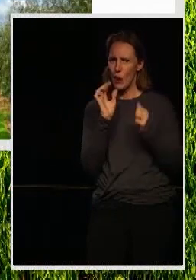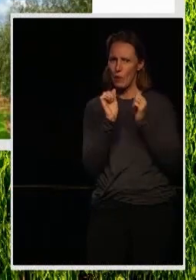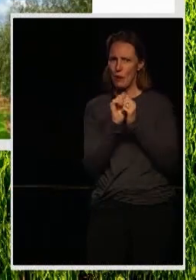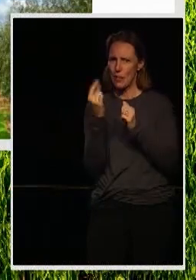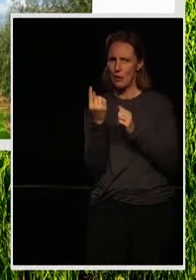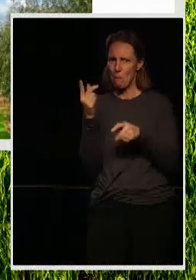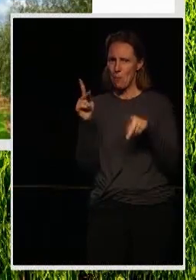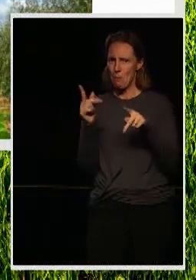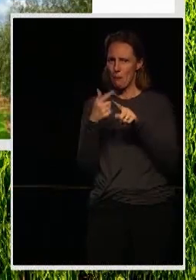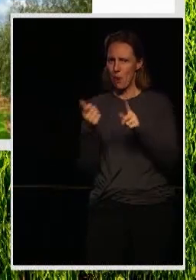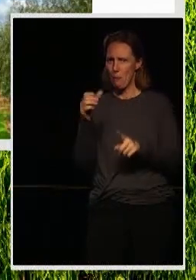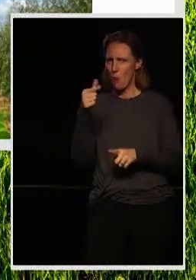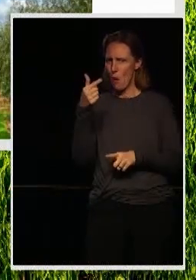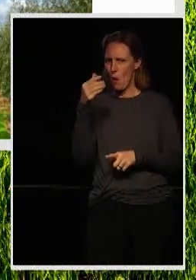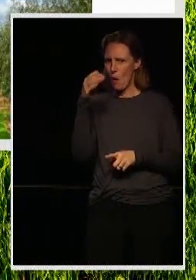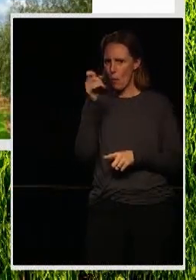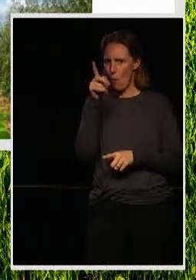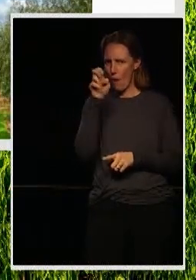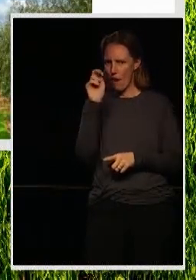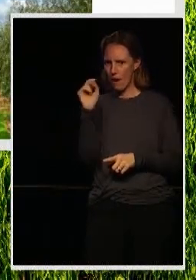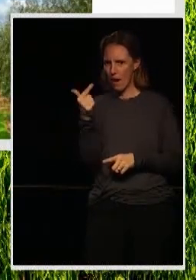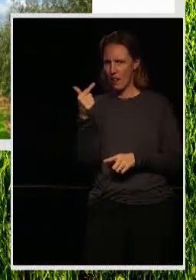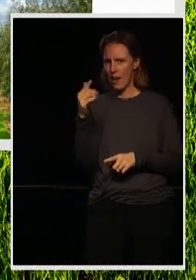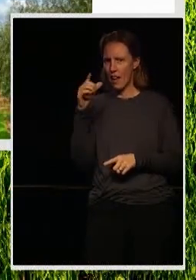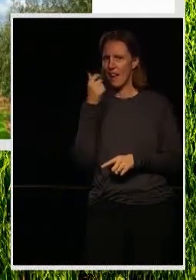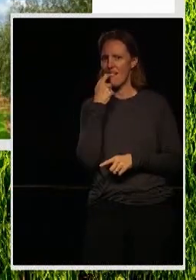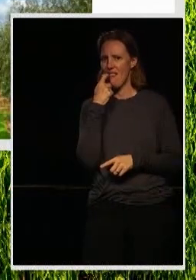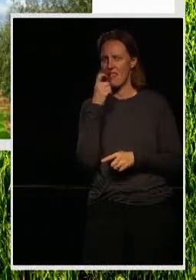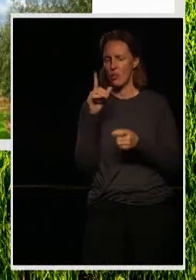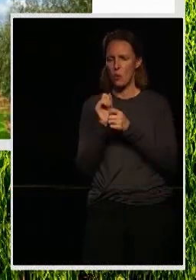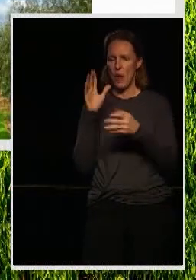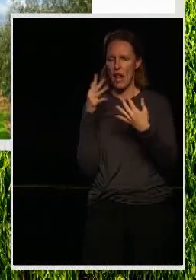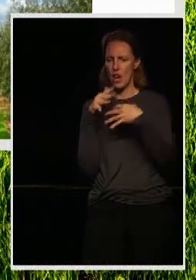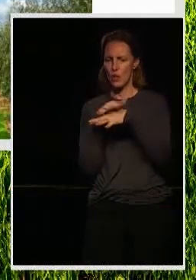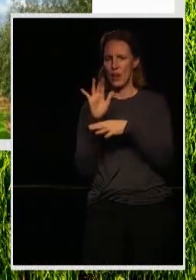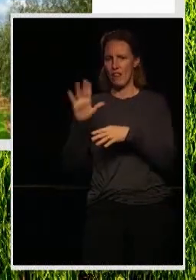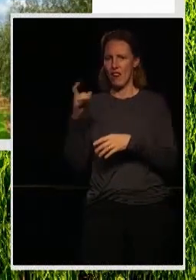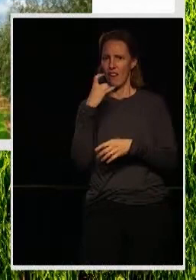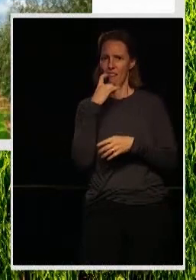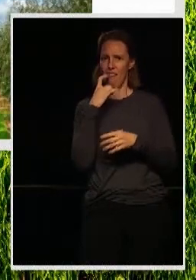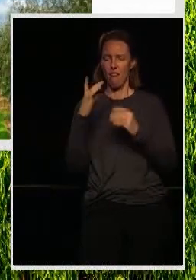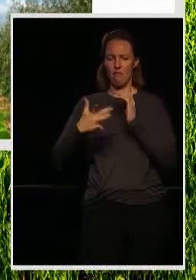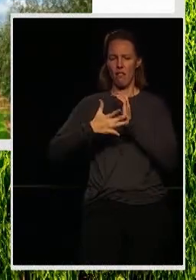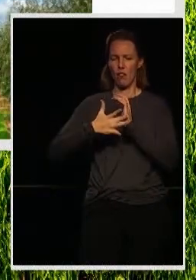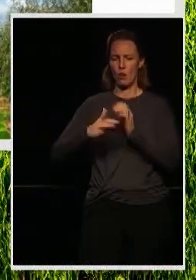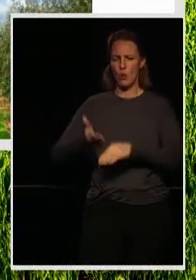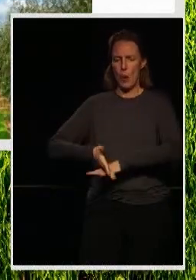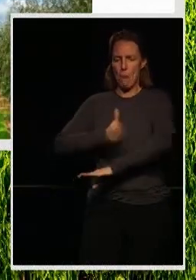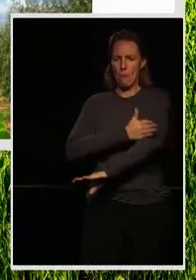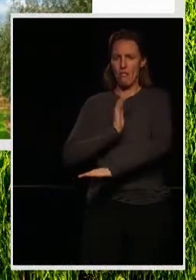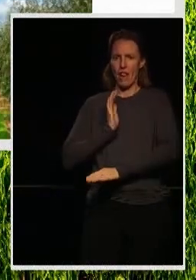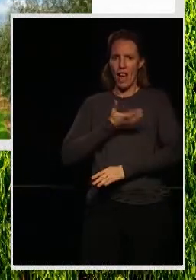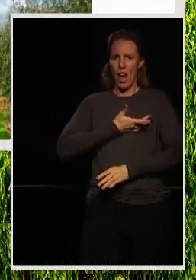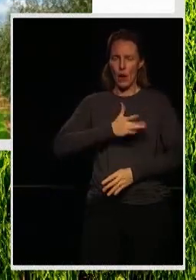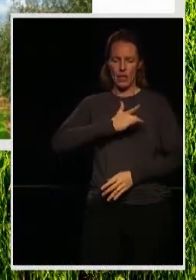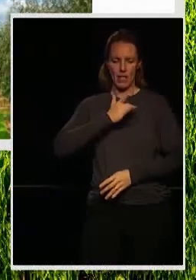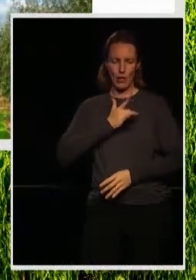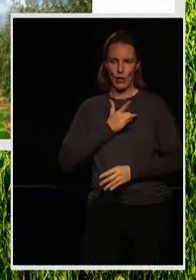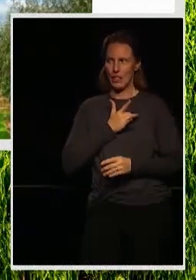glass people to try to integrate some of their glass technologies to improve our sensors